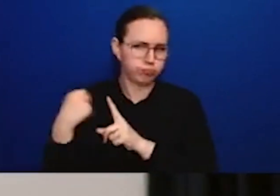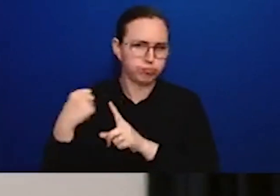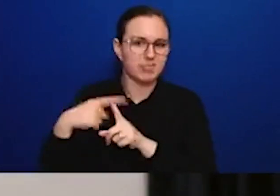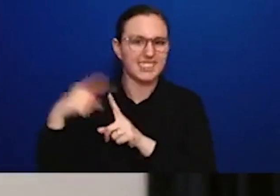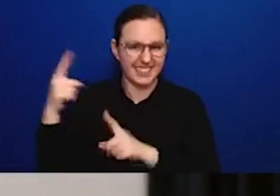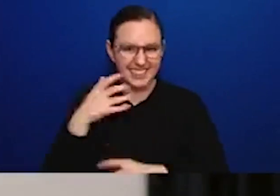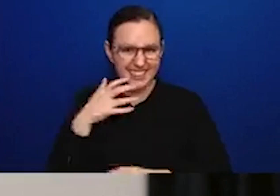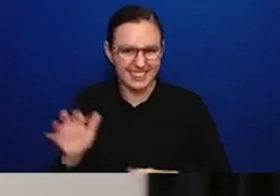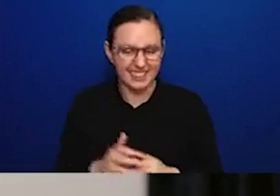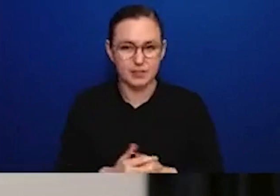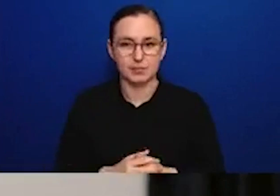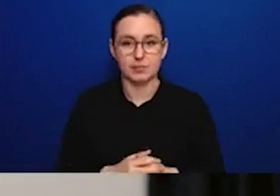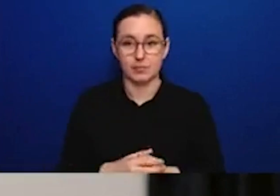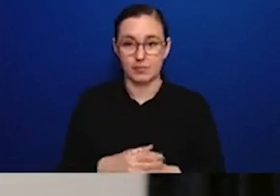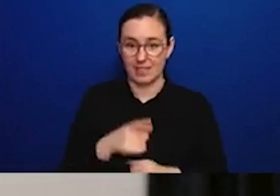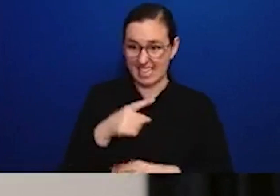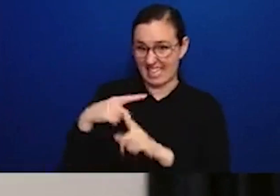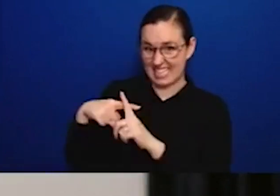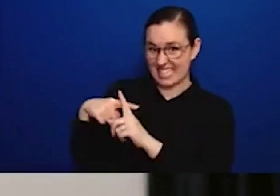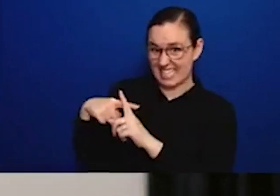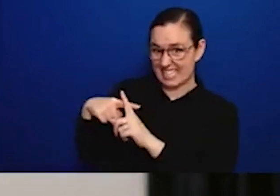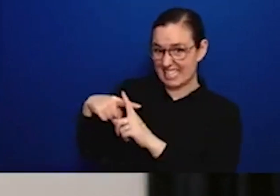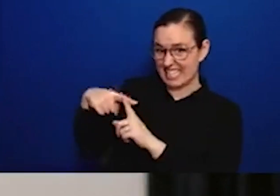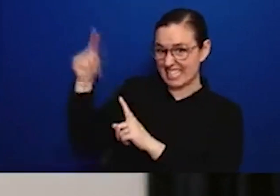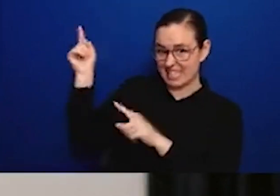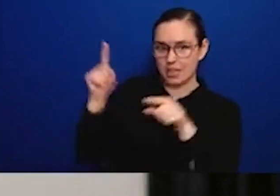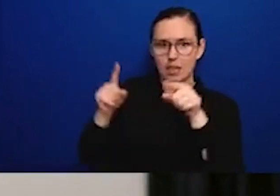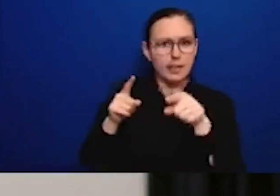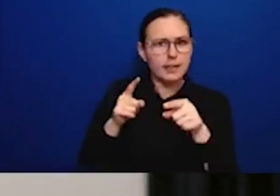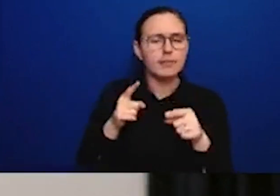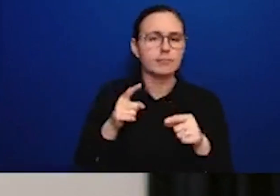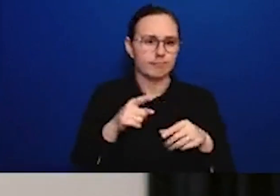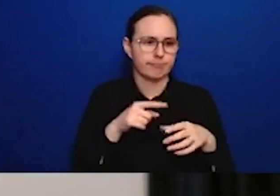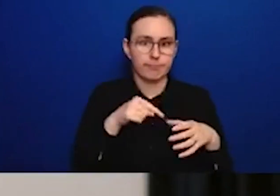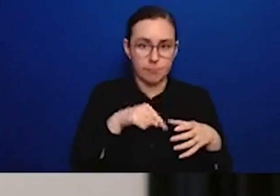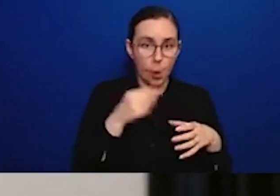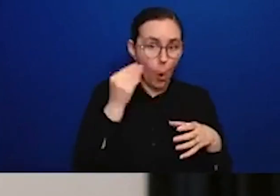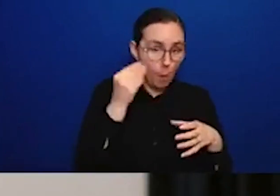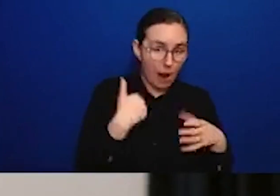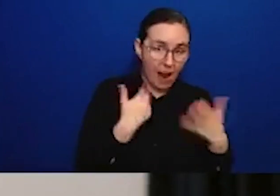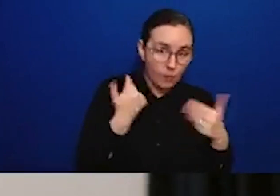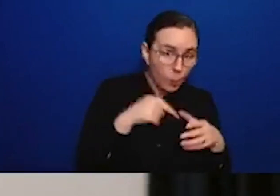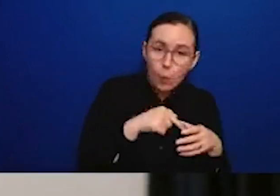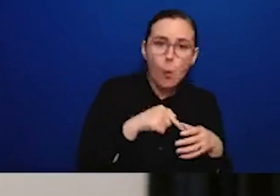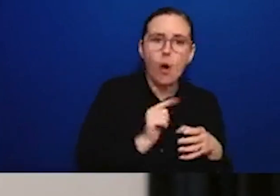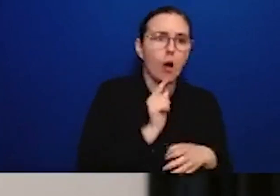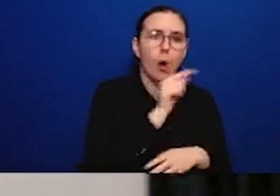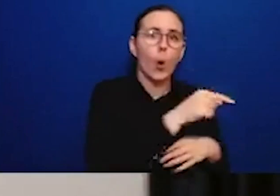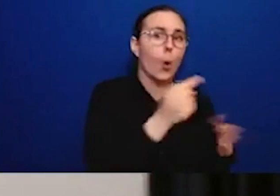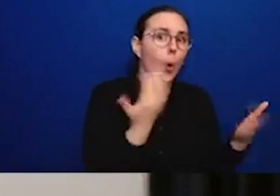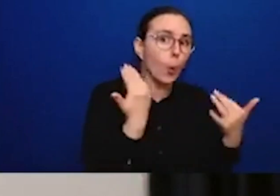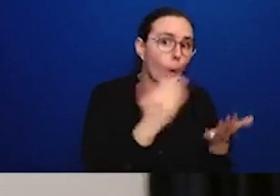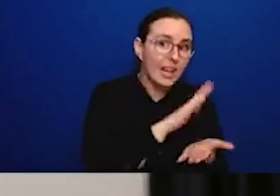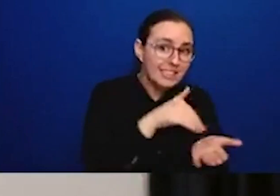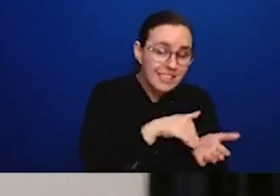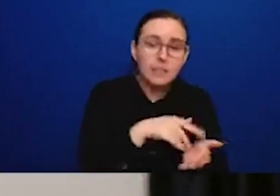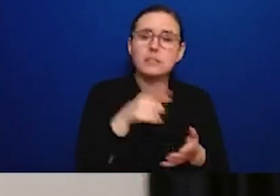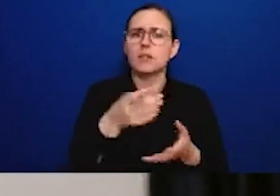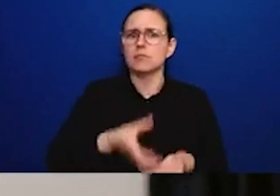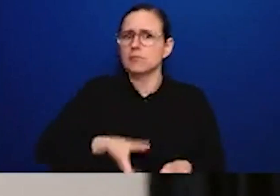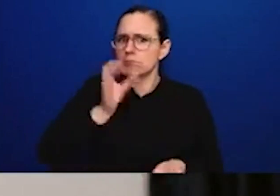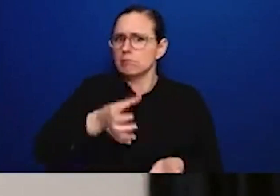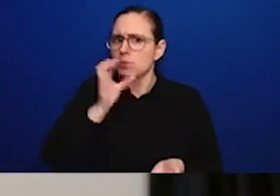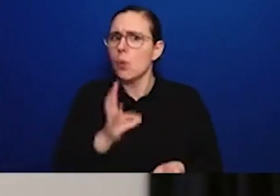and outside of your home. Take cool baths or showers, drinking plenty of water, and checking with neighbours who may be at risk.